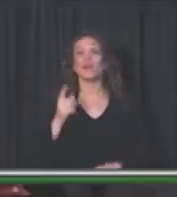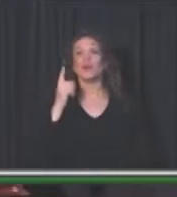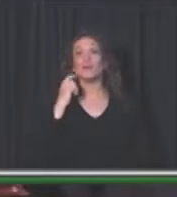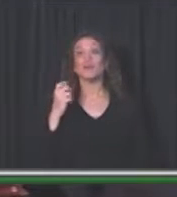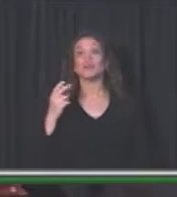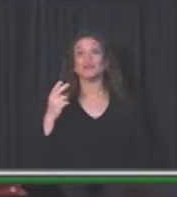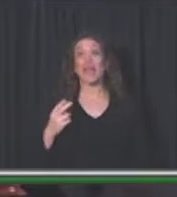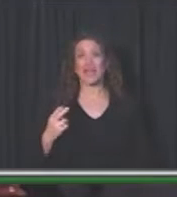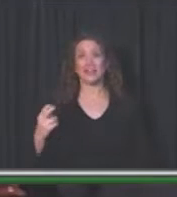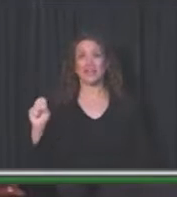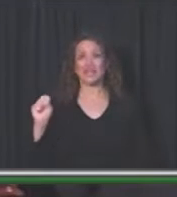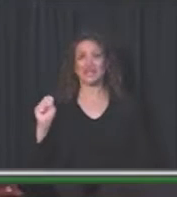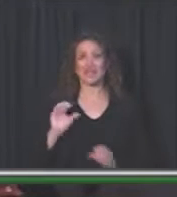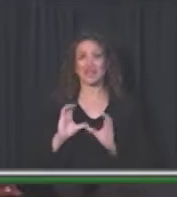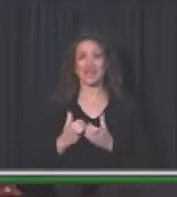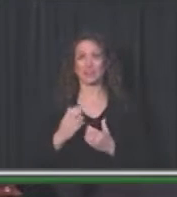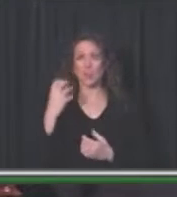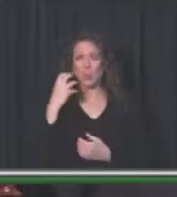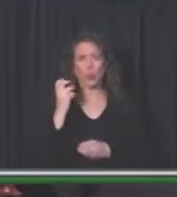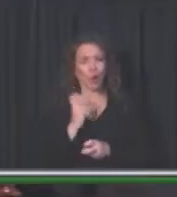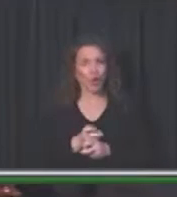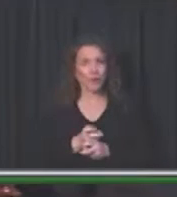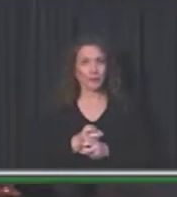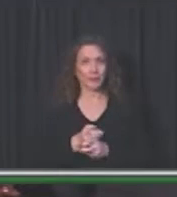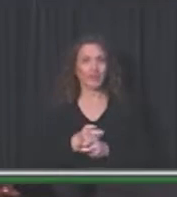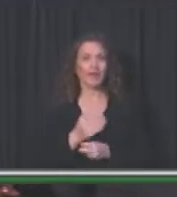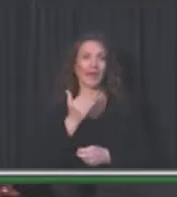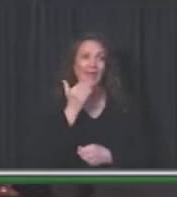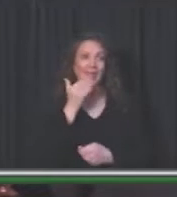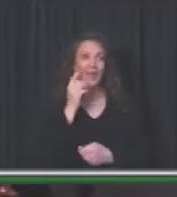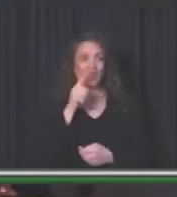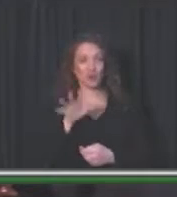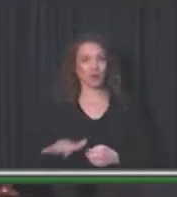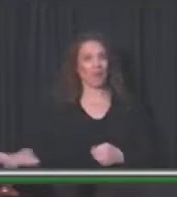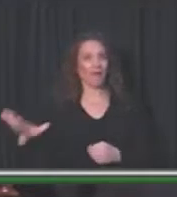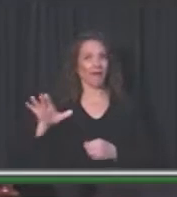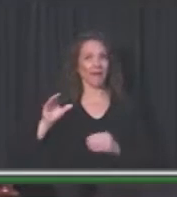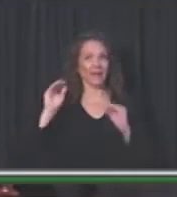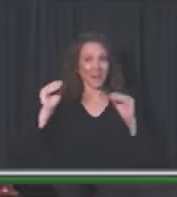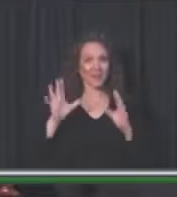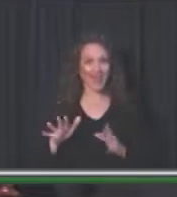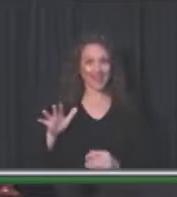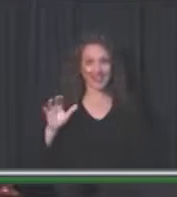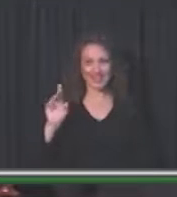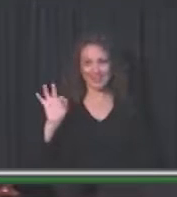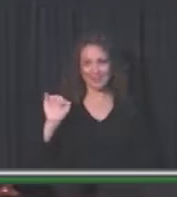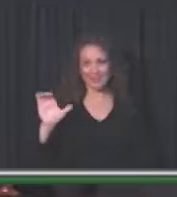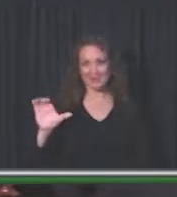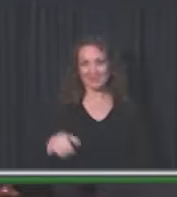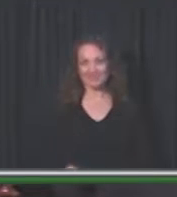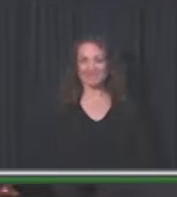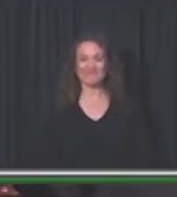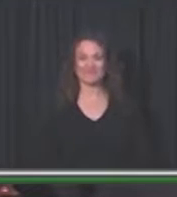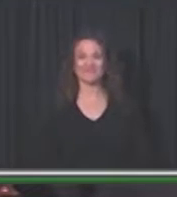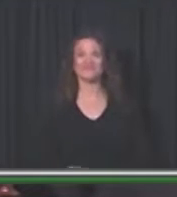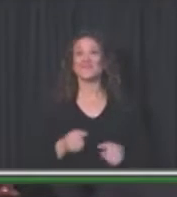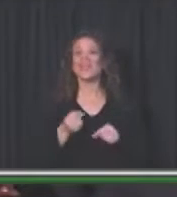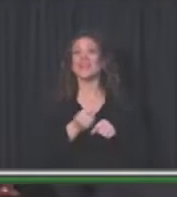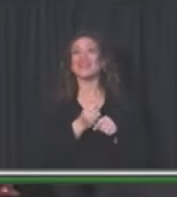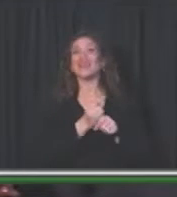classes are hard, thanks to all the faculties there. So each year, the university